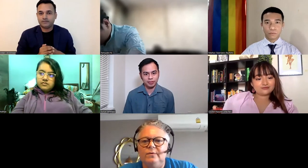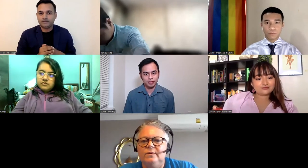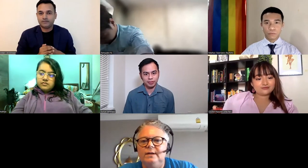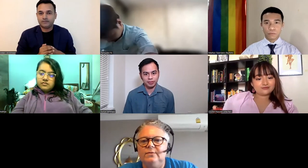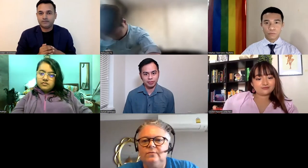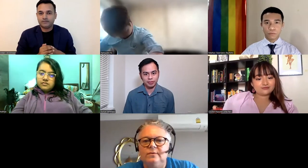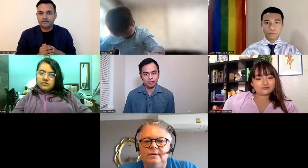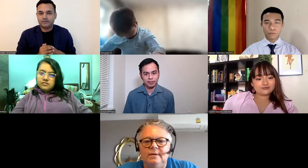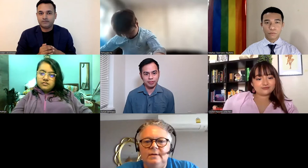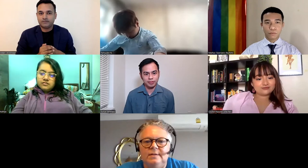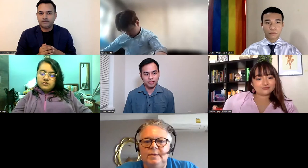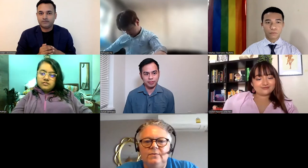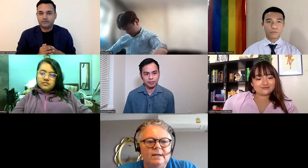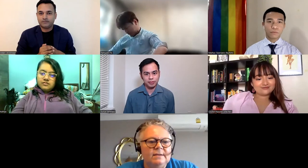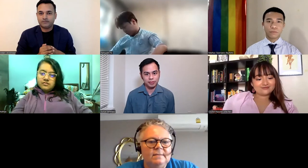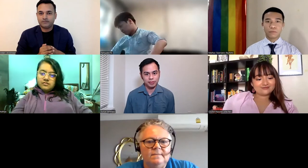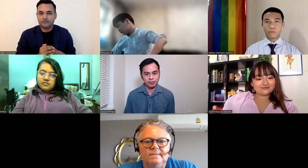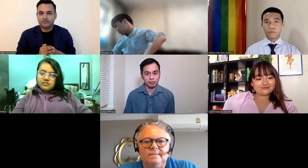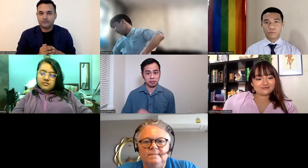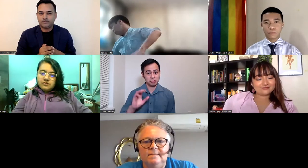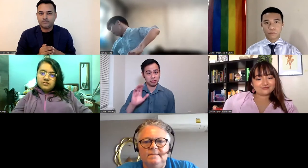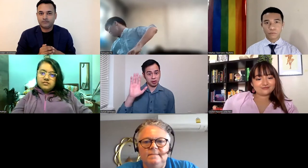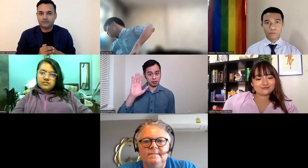Surya, would you like to speak to that?